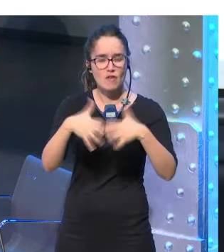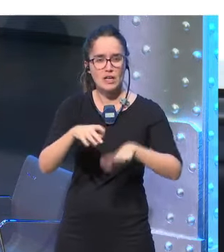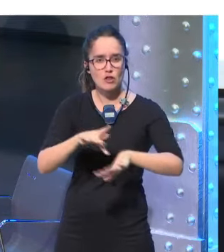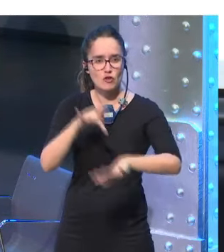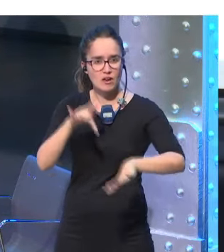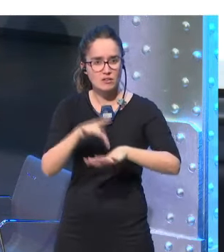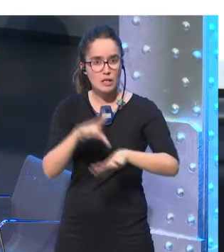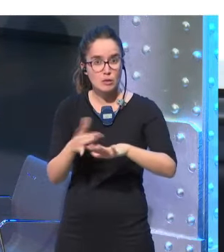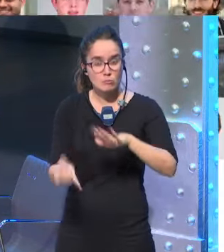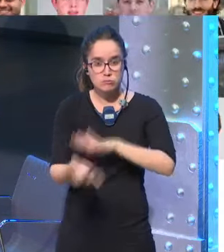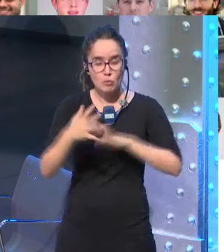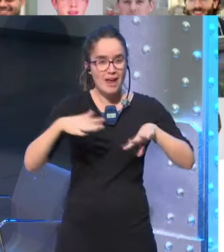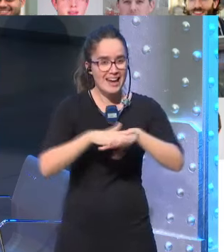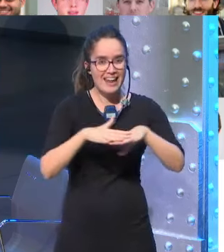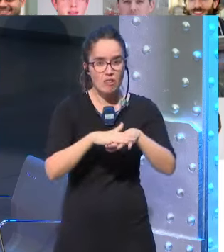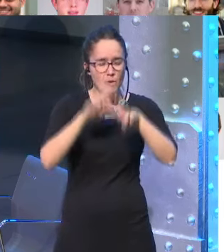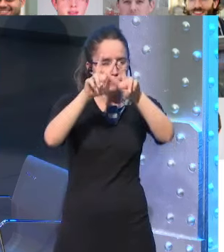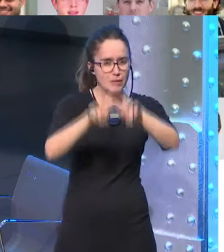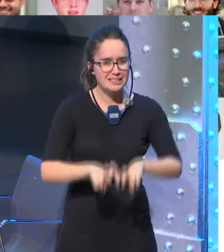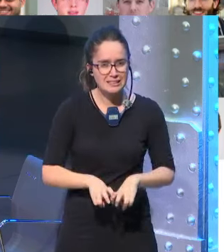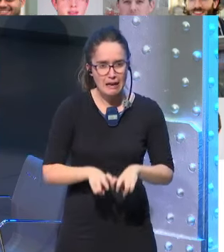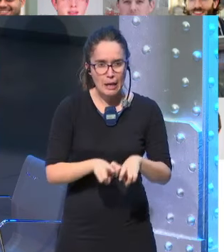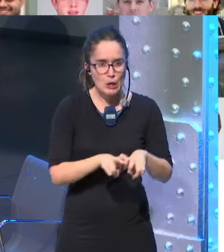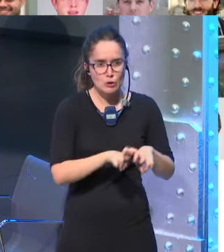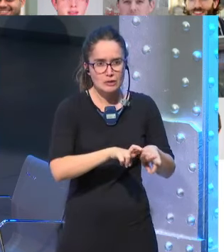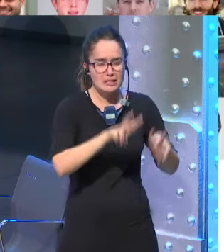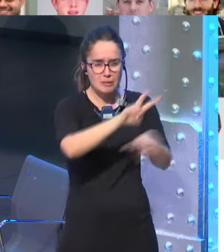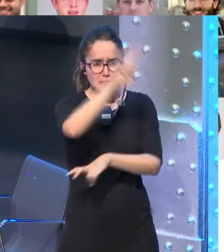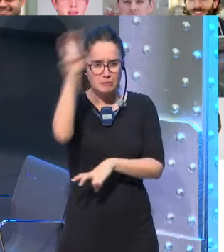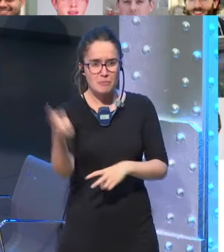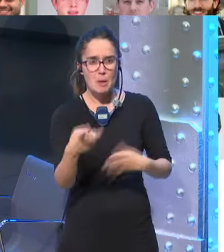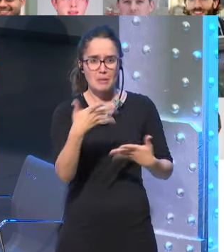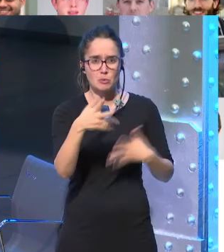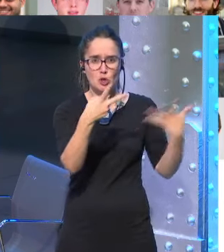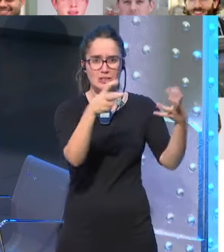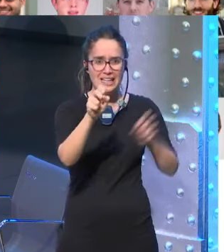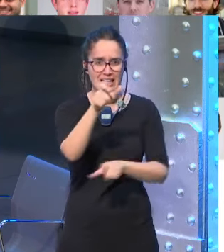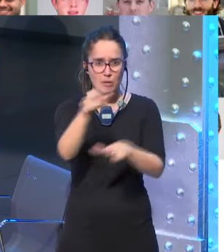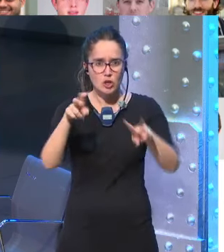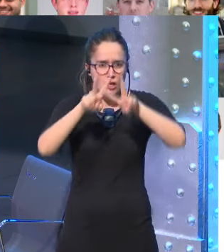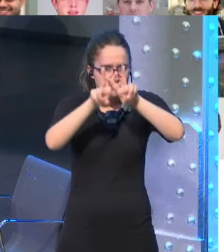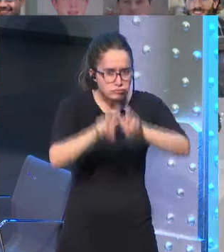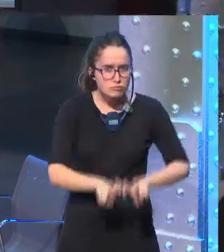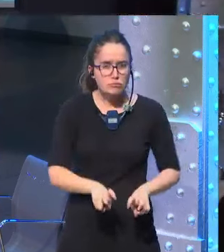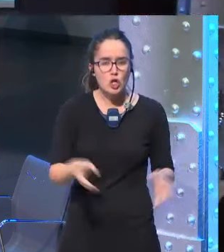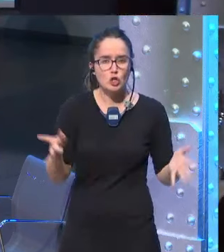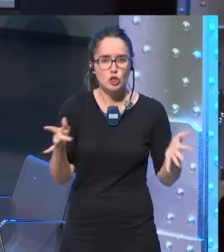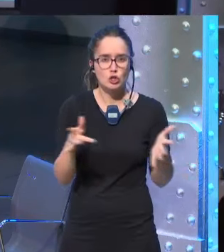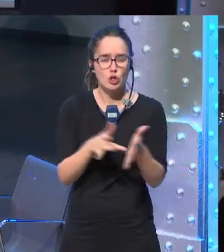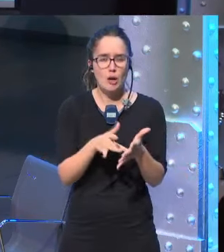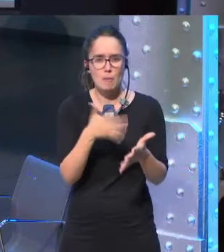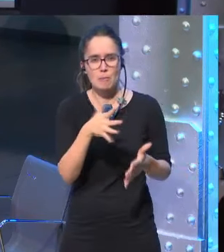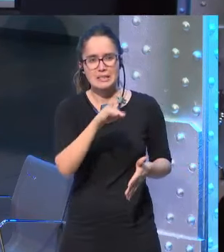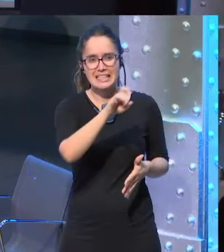interdisciplinary network of about 70 researchers involving about 15 professorships from ETH Zurich,